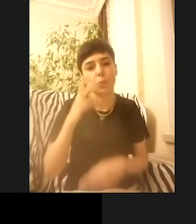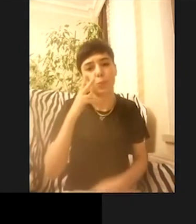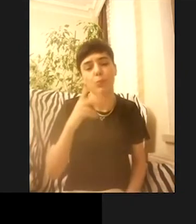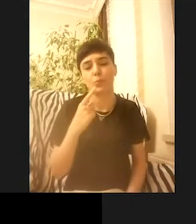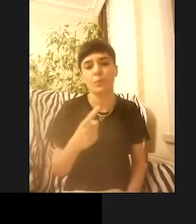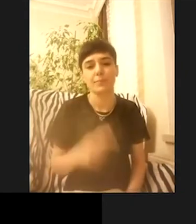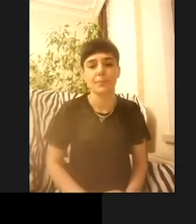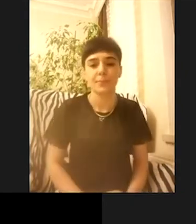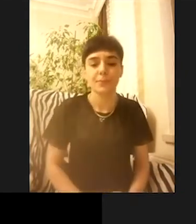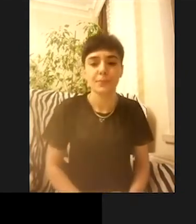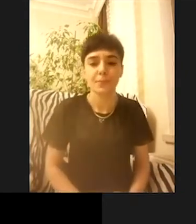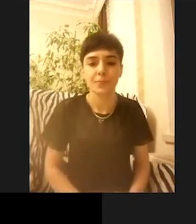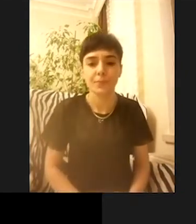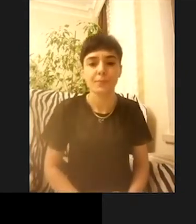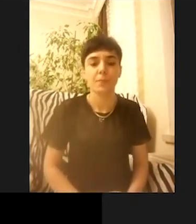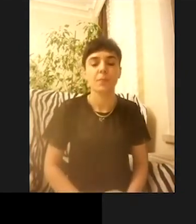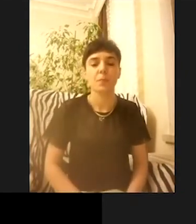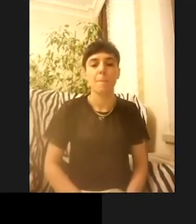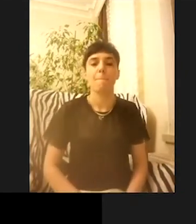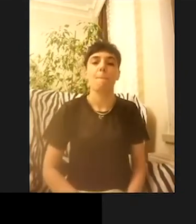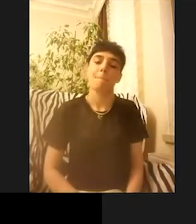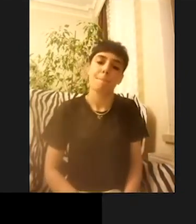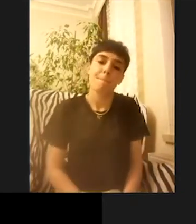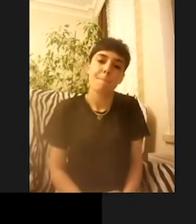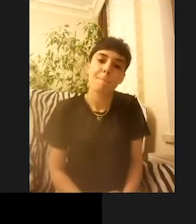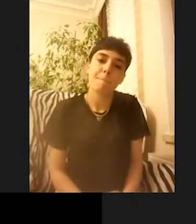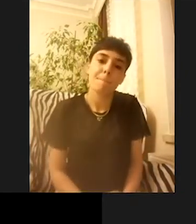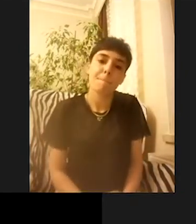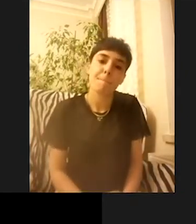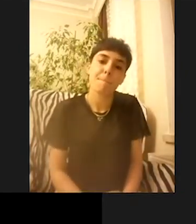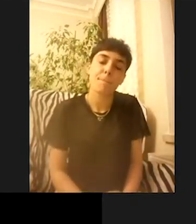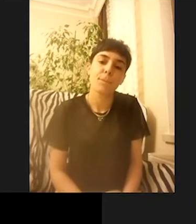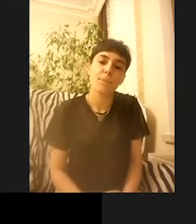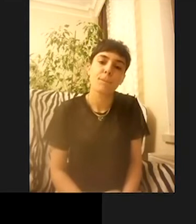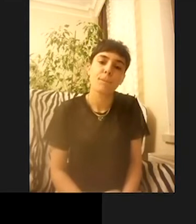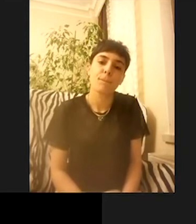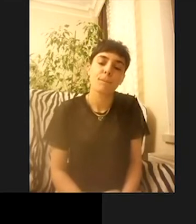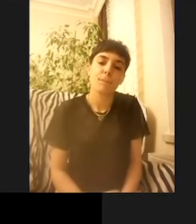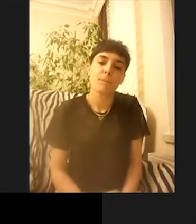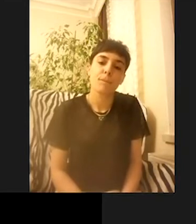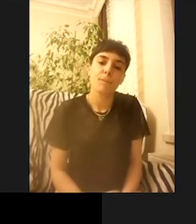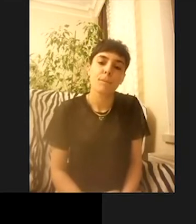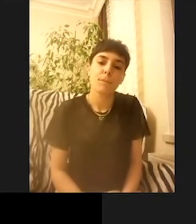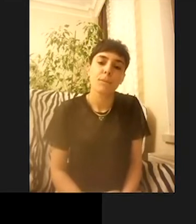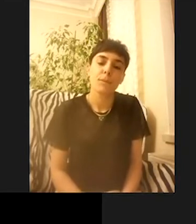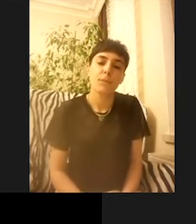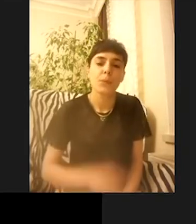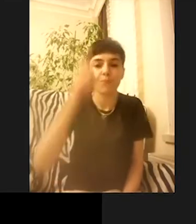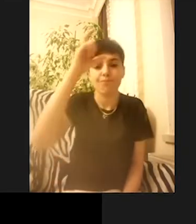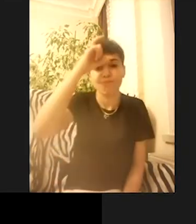ways that Turkish state touched her body, through electricity,